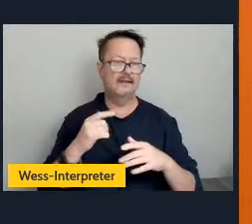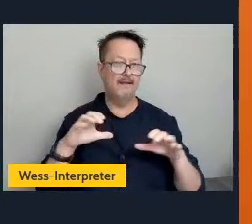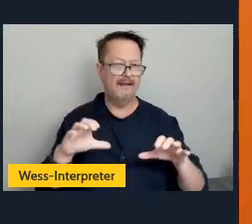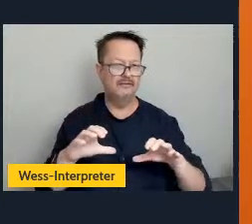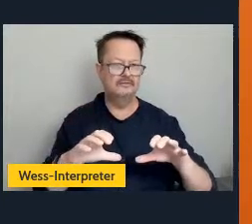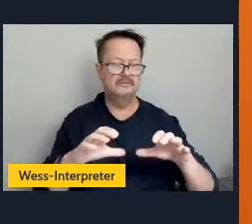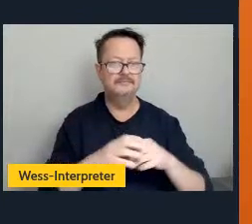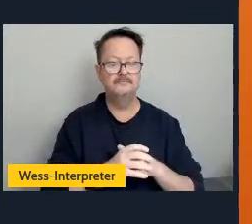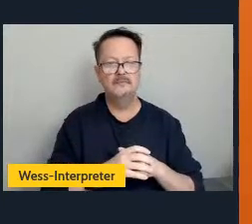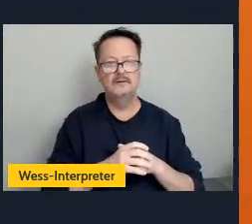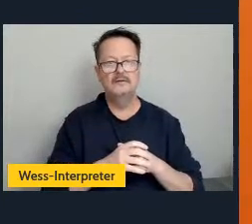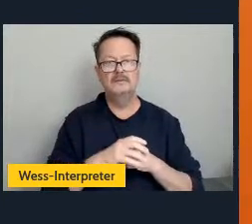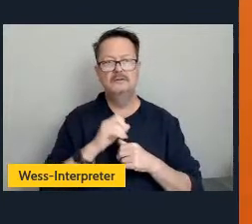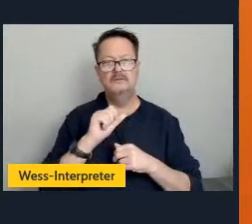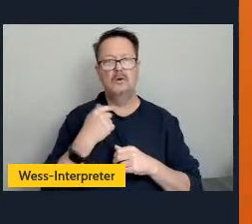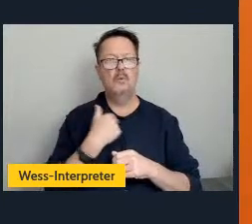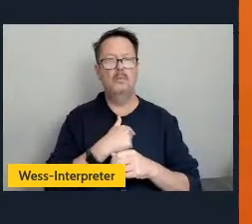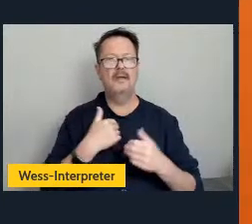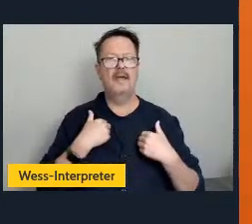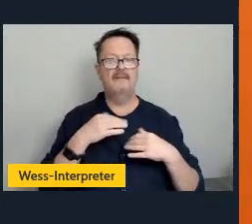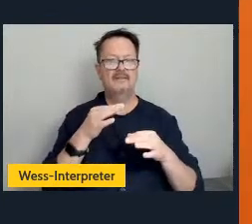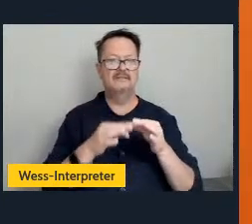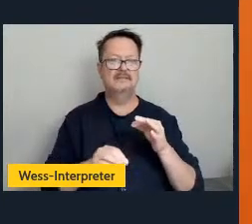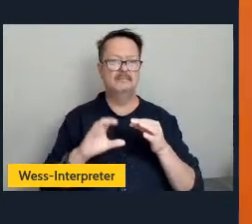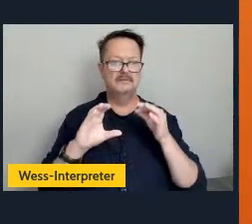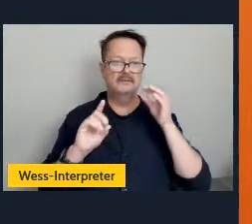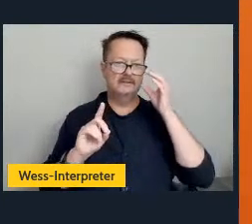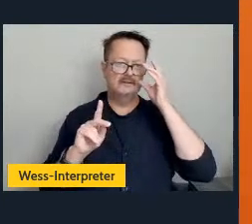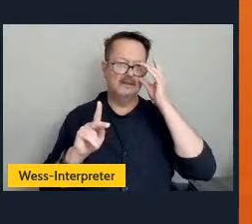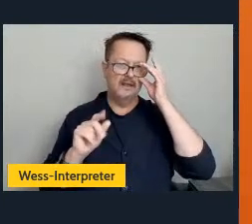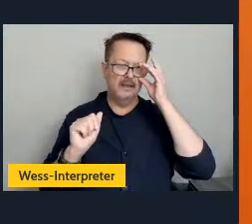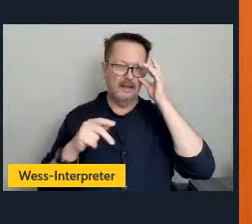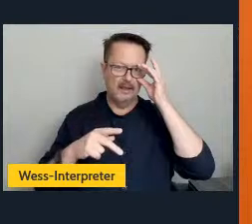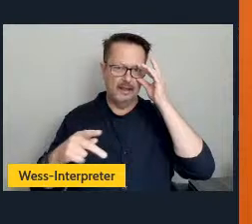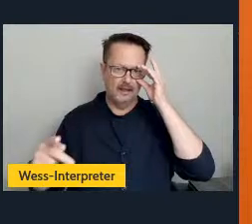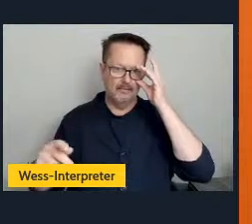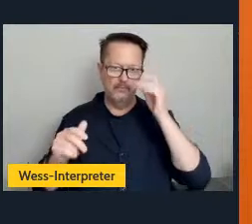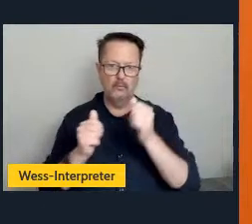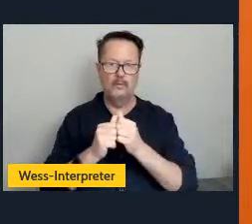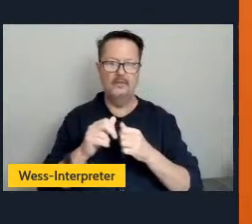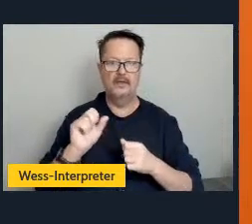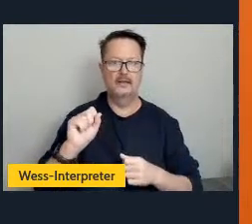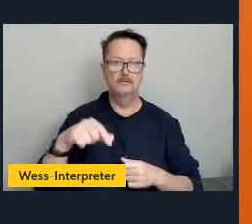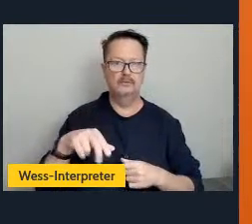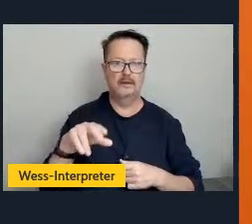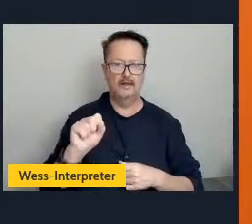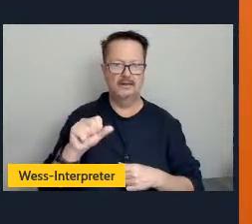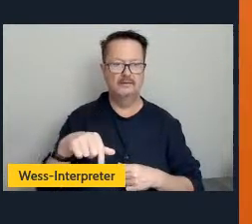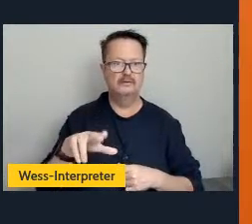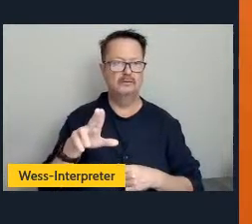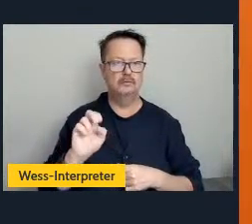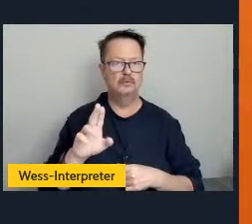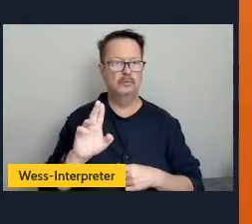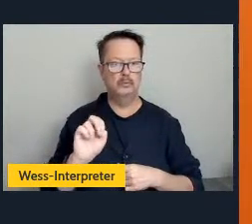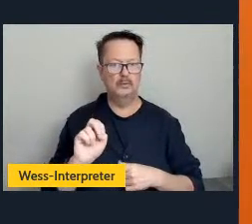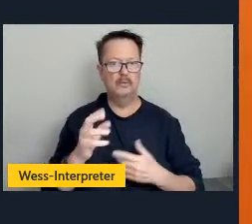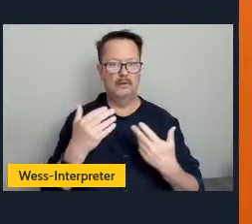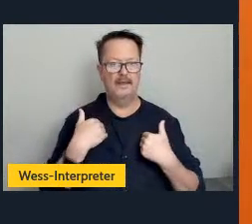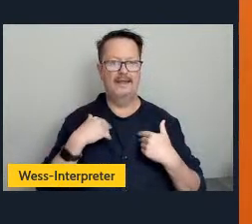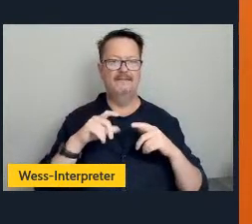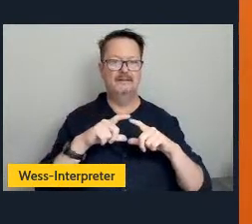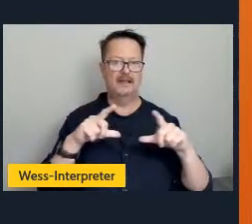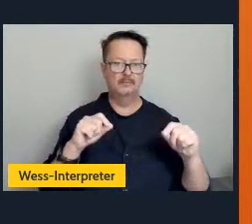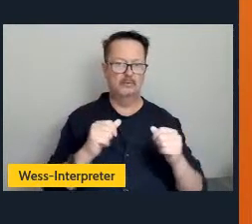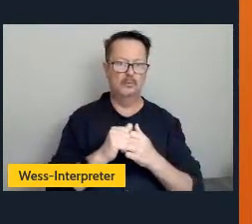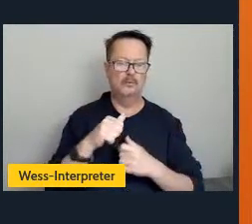let's see. So we have a simple CDK app with an SQS queue, and we want to have a dashboard with queue size, and we want to